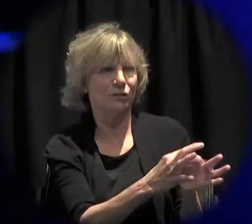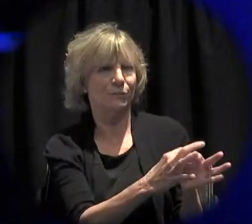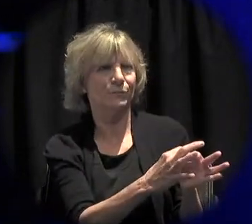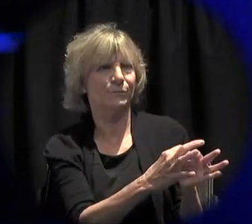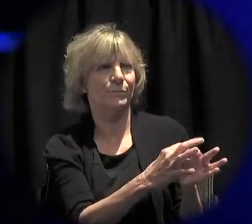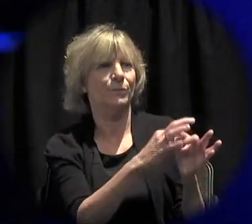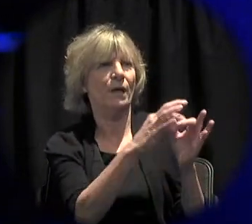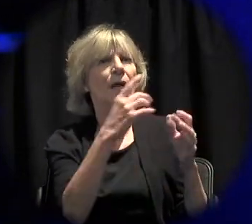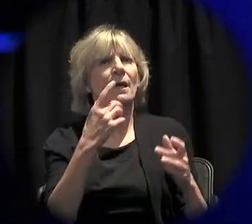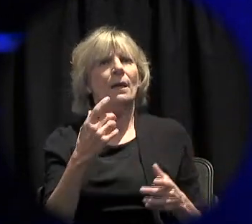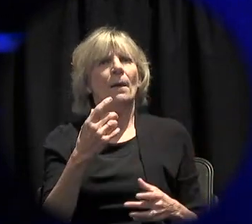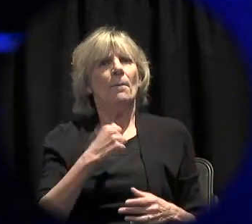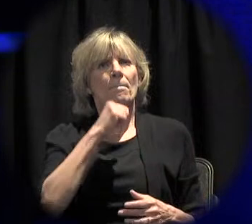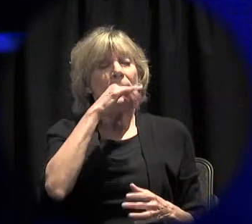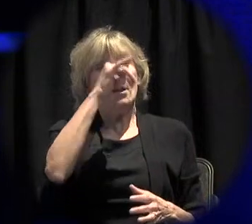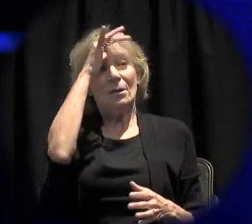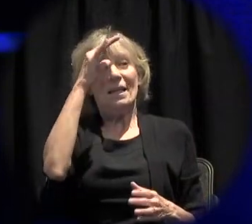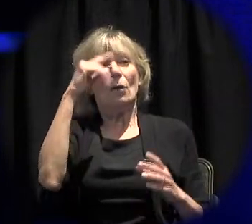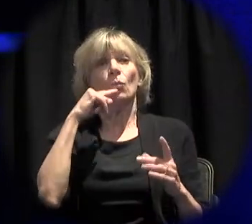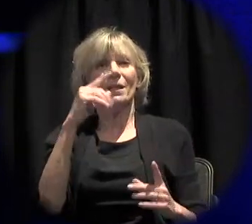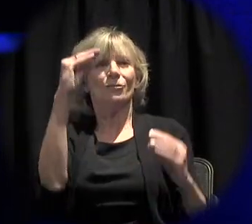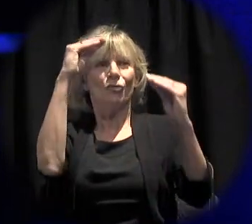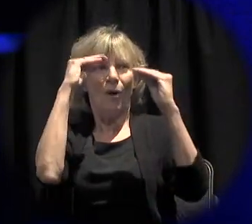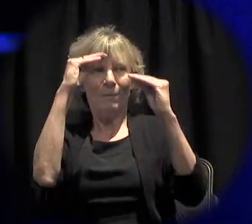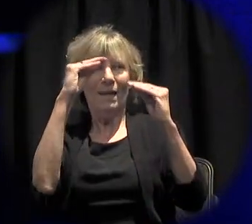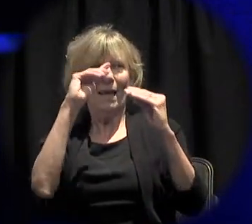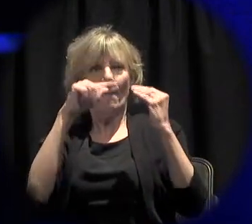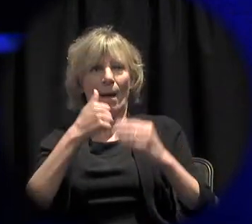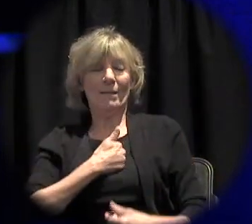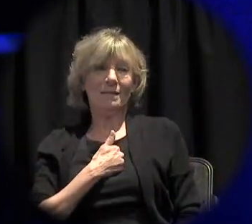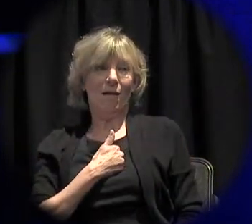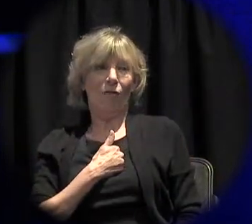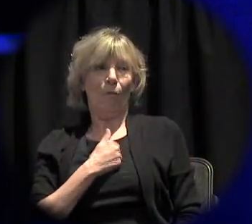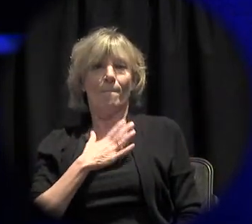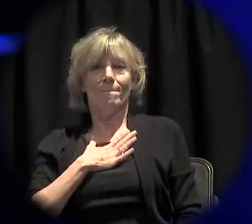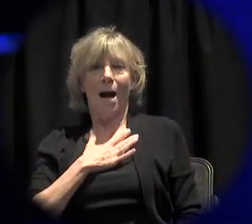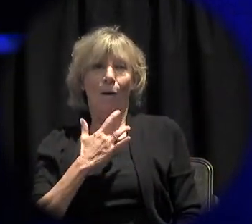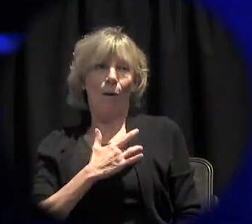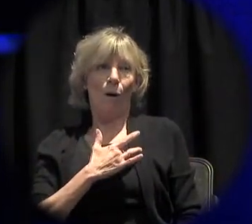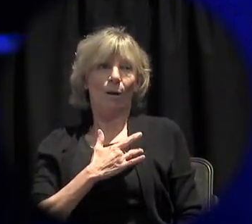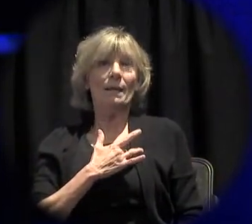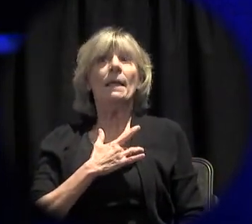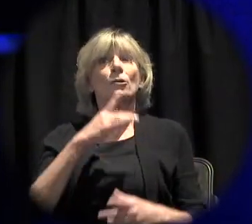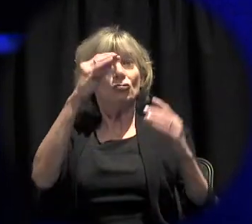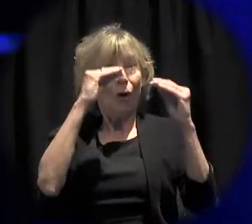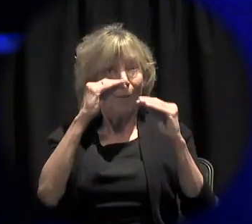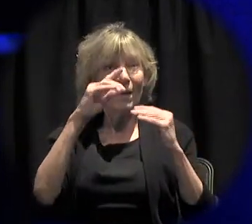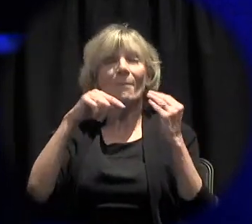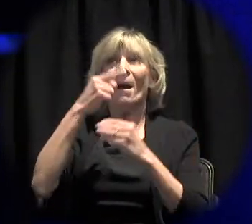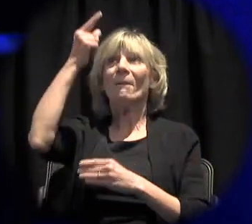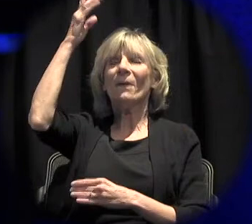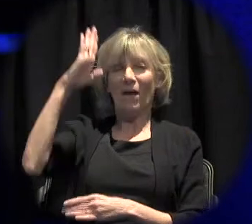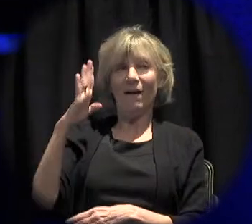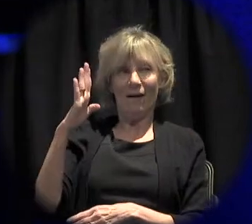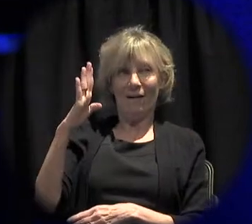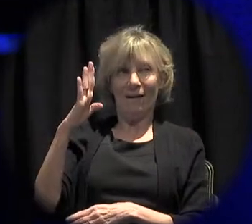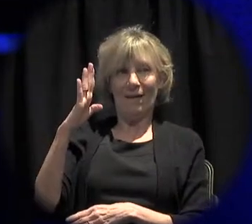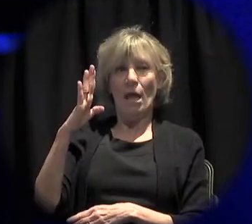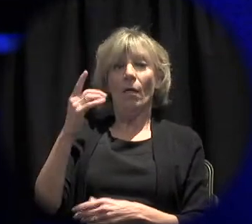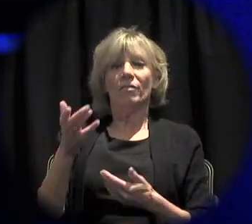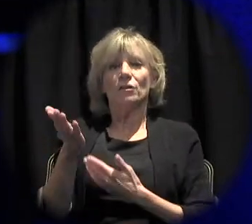Parenting has taught me a lot about my own heart. Parenting has taught me a lot about God. I hope this morning we can just take a step